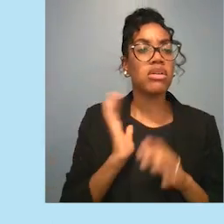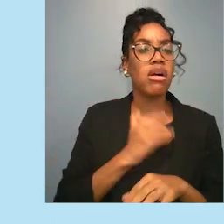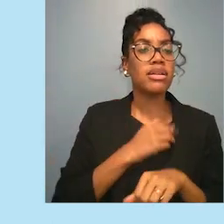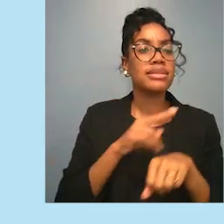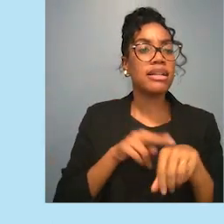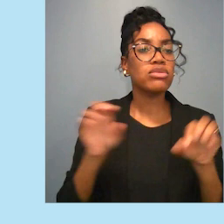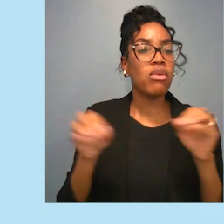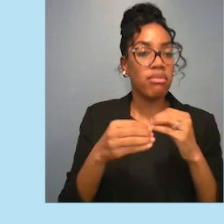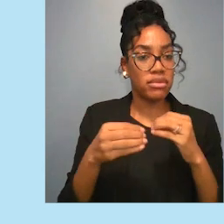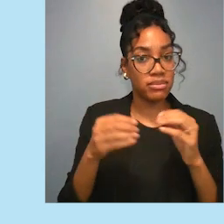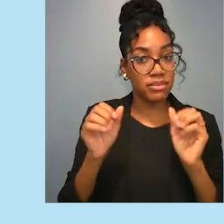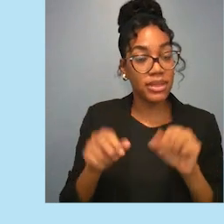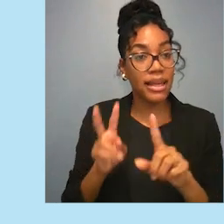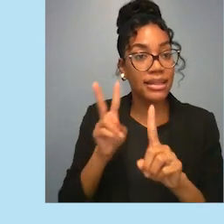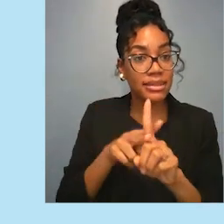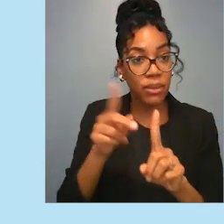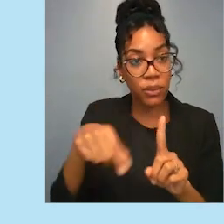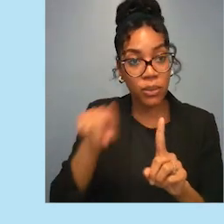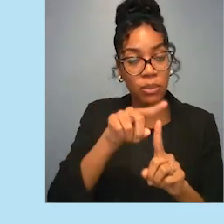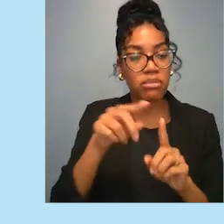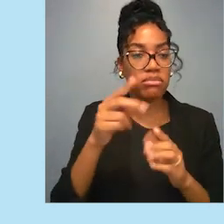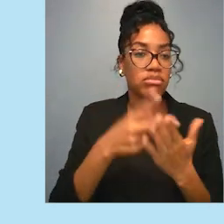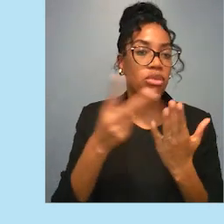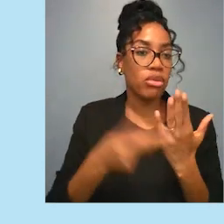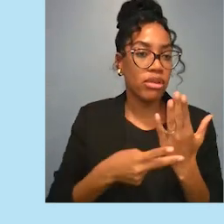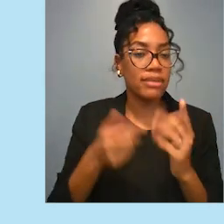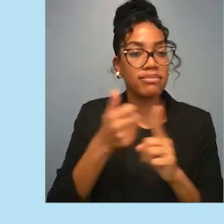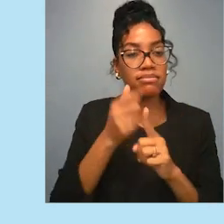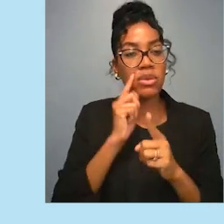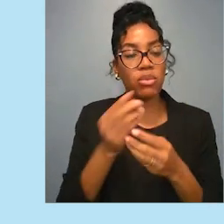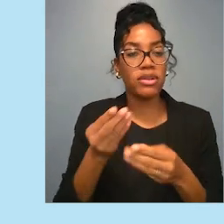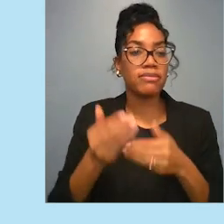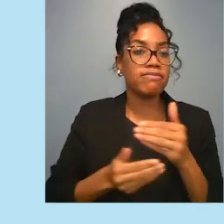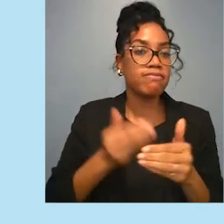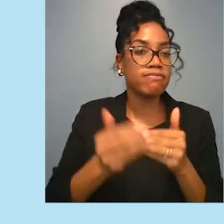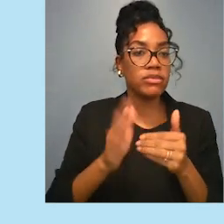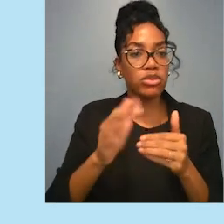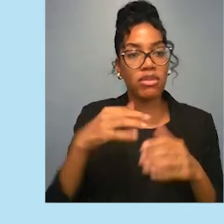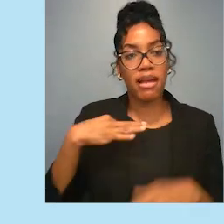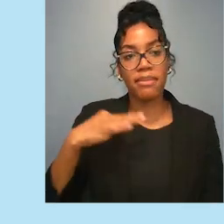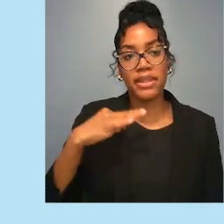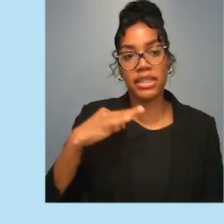program that will facilitate your application process.